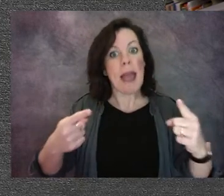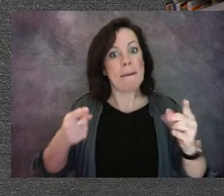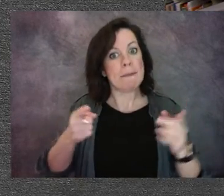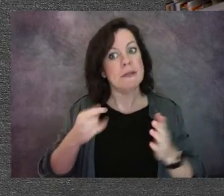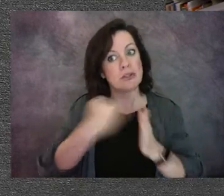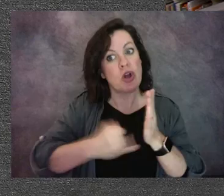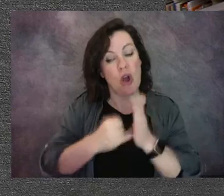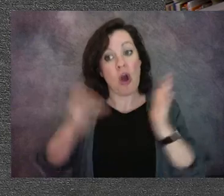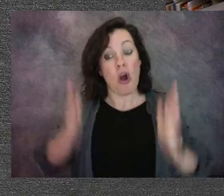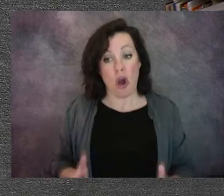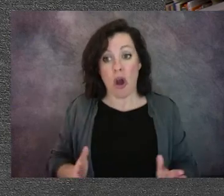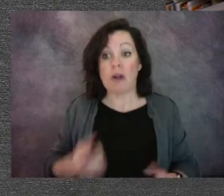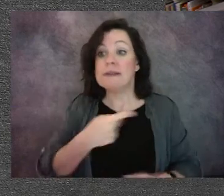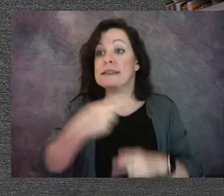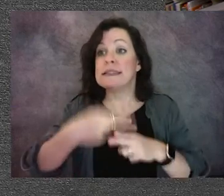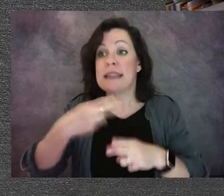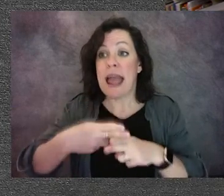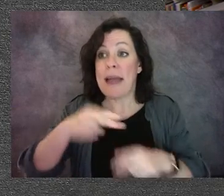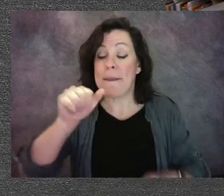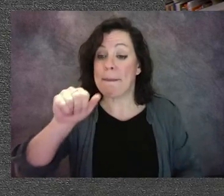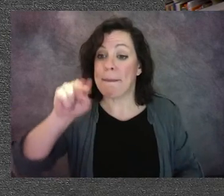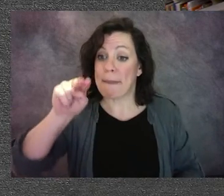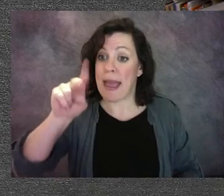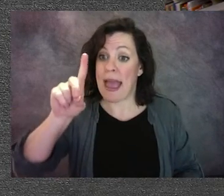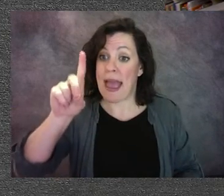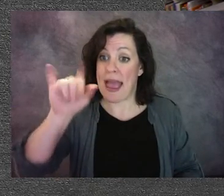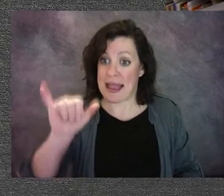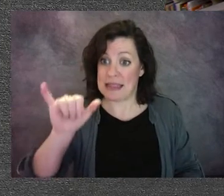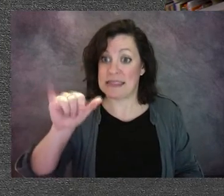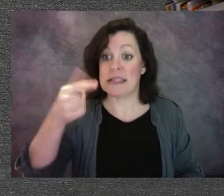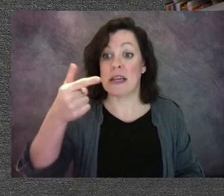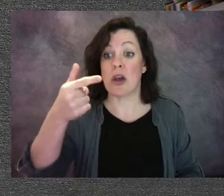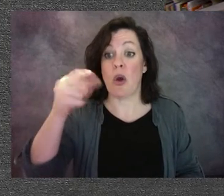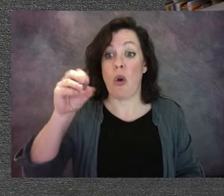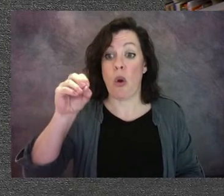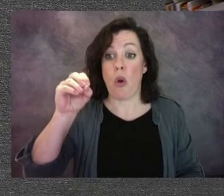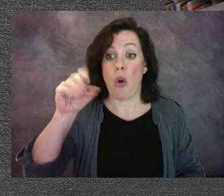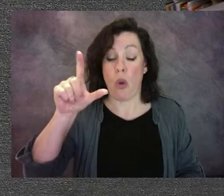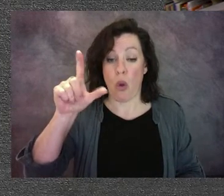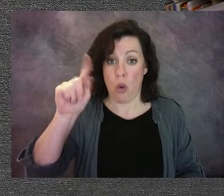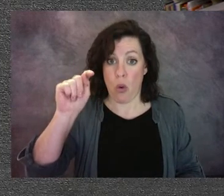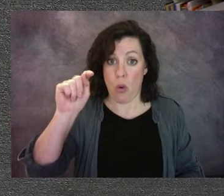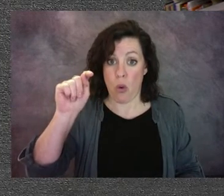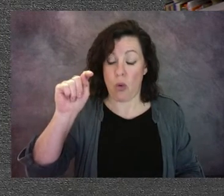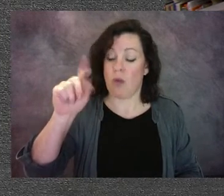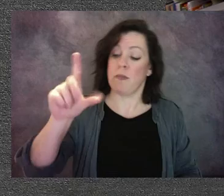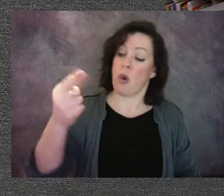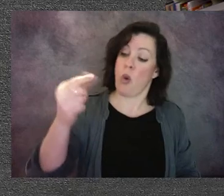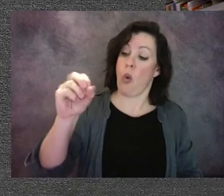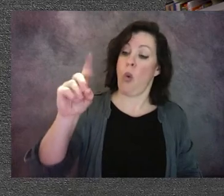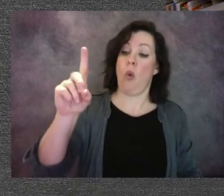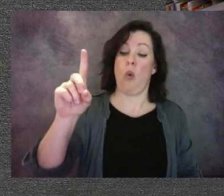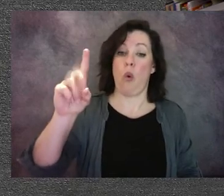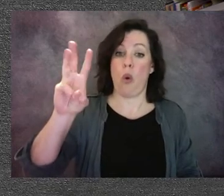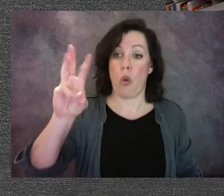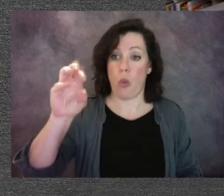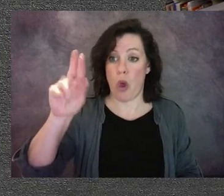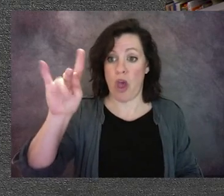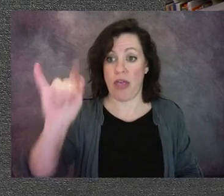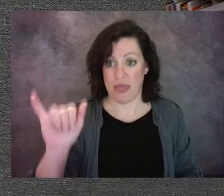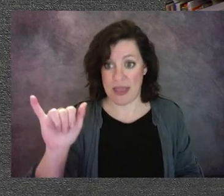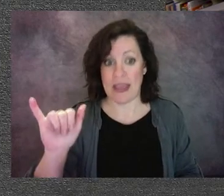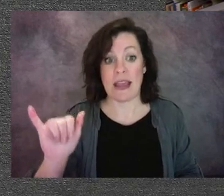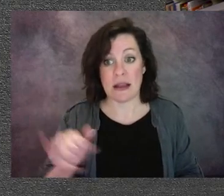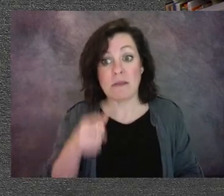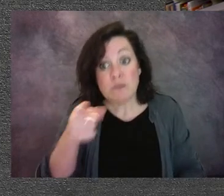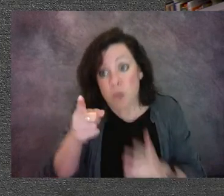museum. He's a famous, famous artist named Andy Goldsworthy. Huh. So could you do something like this at home? Could you go find leaves and make